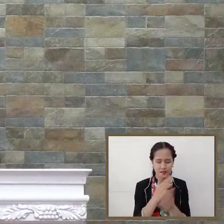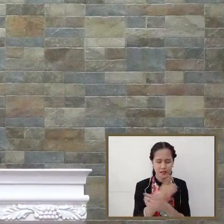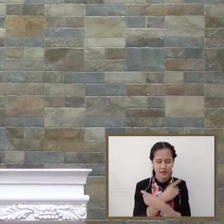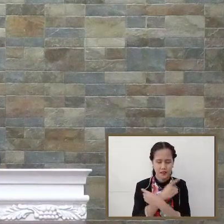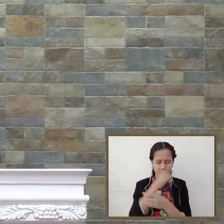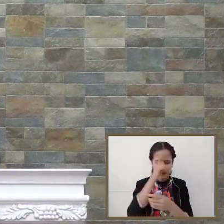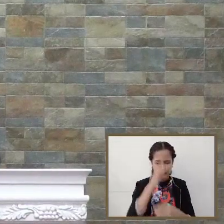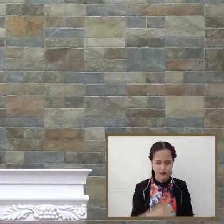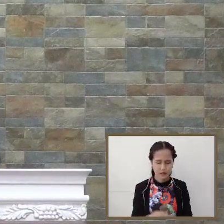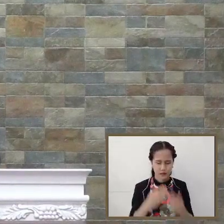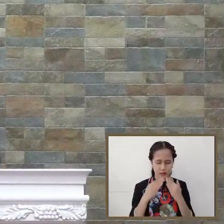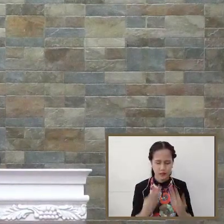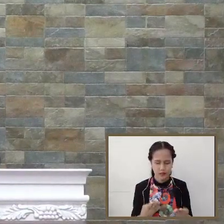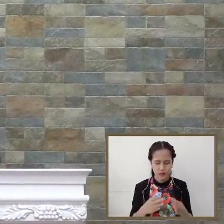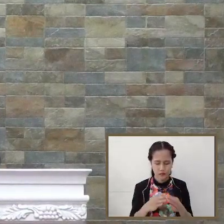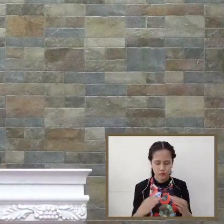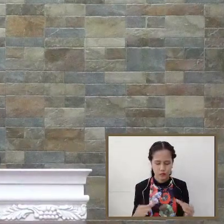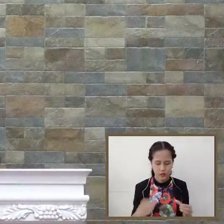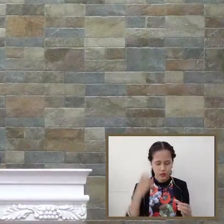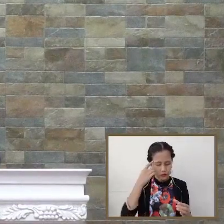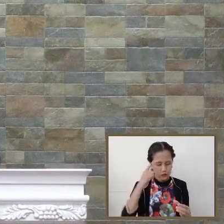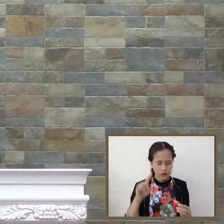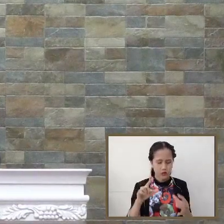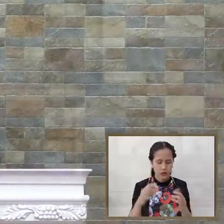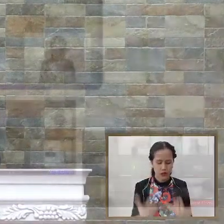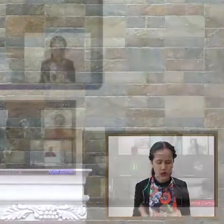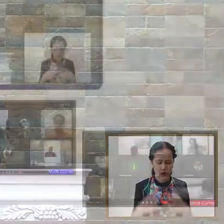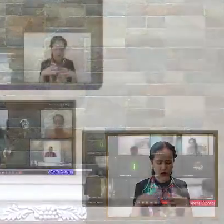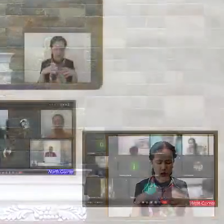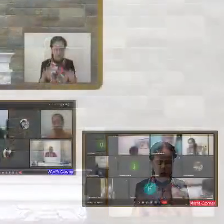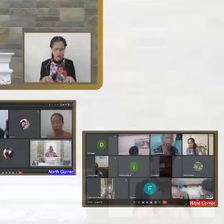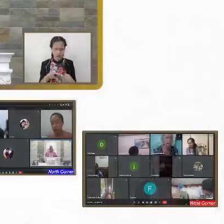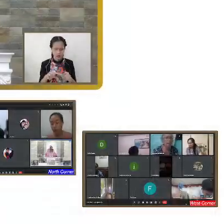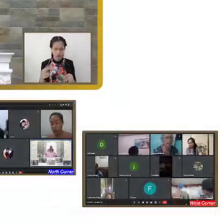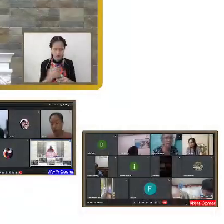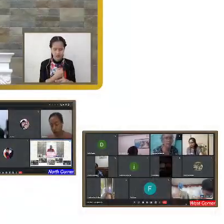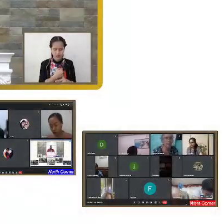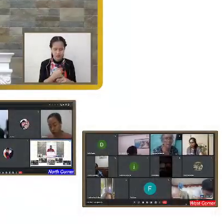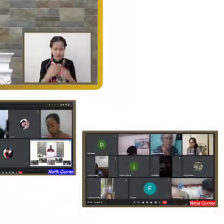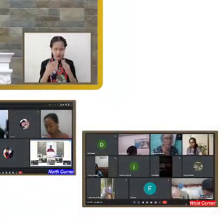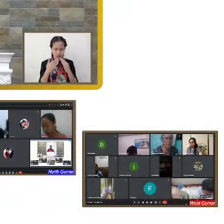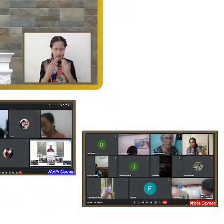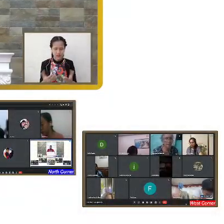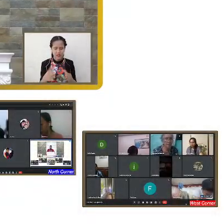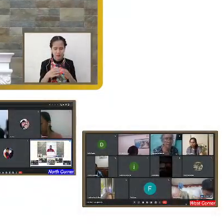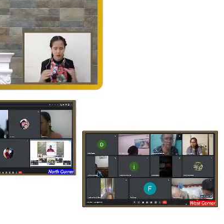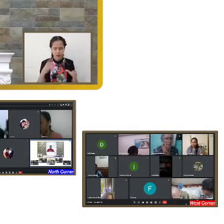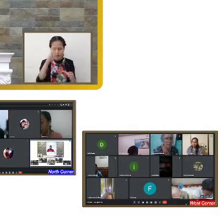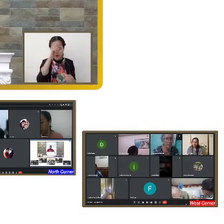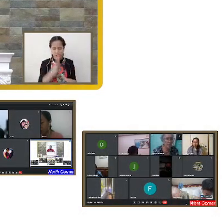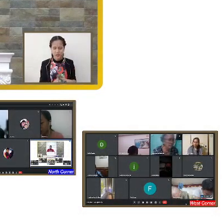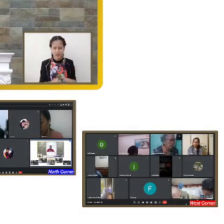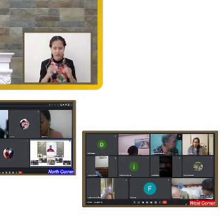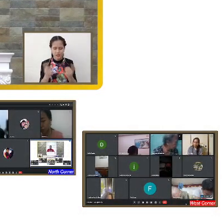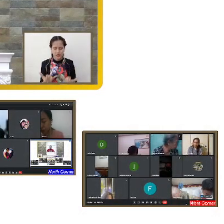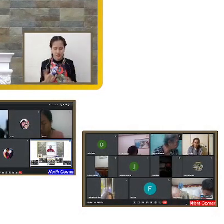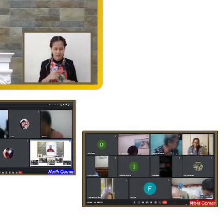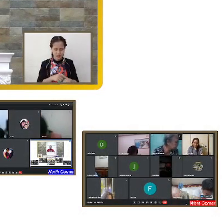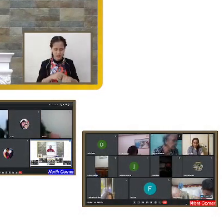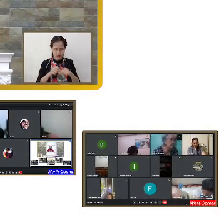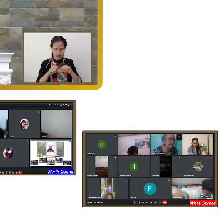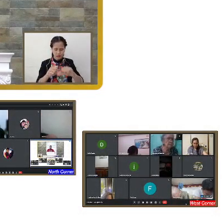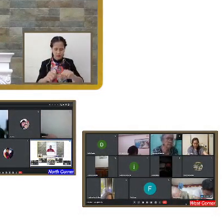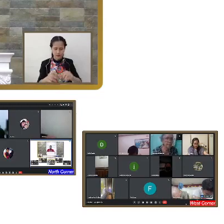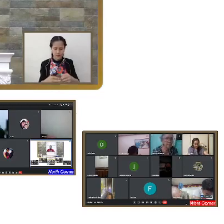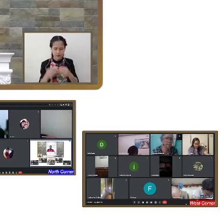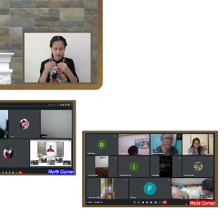pagkakataon po na ipinagkaloob niyo po sa amin. Maraming salamat, O Diyos, na sa oras po na ito, ay patuloy niyo pong ibinibigay po sa